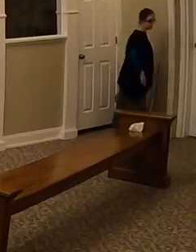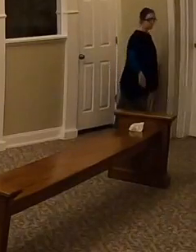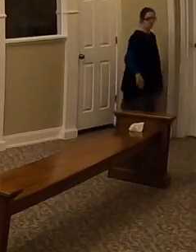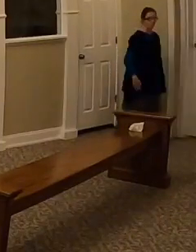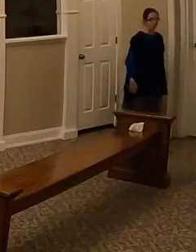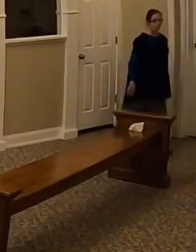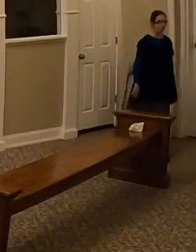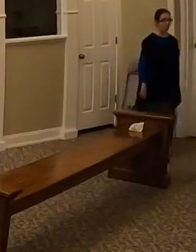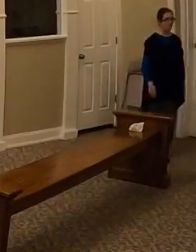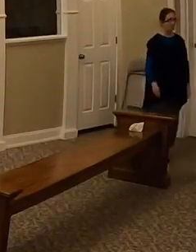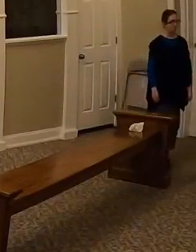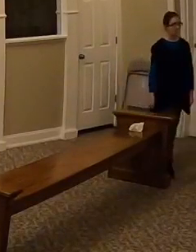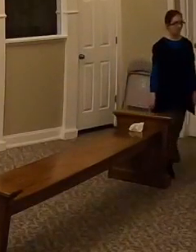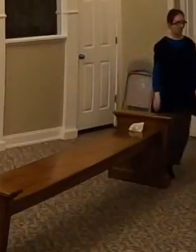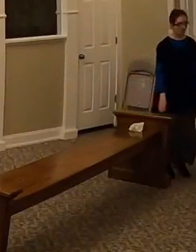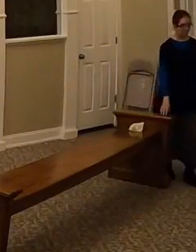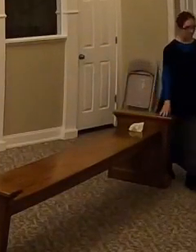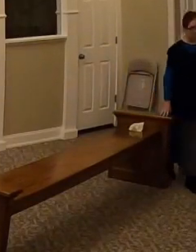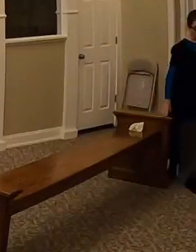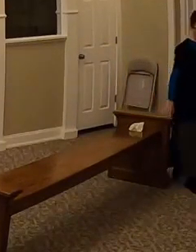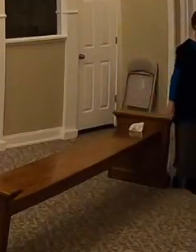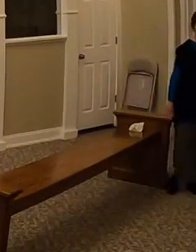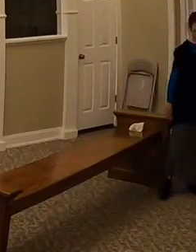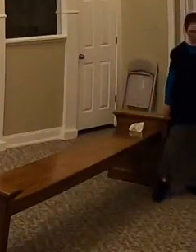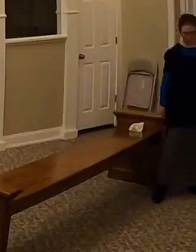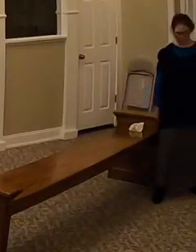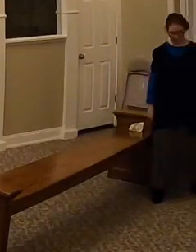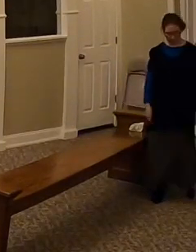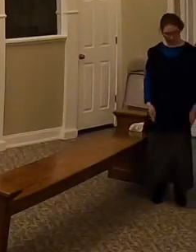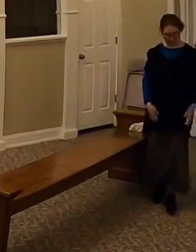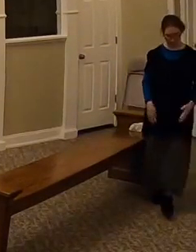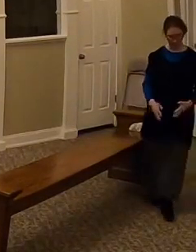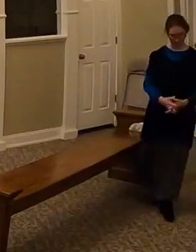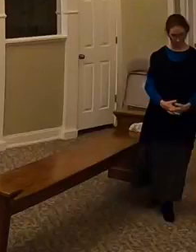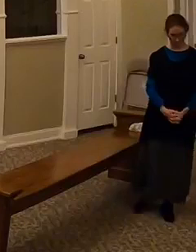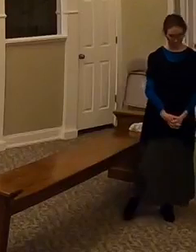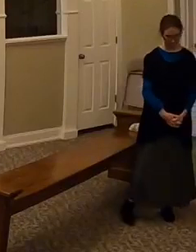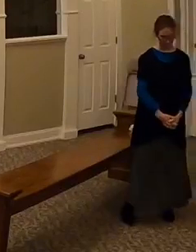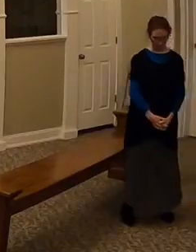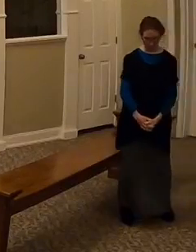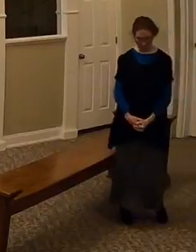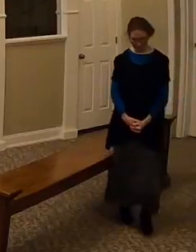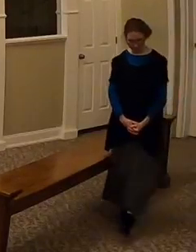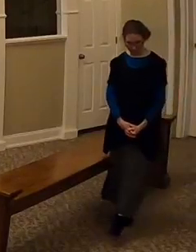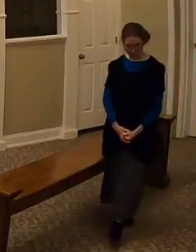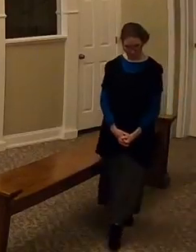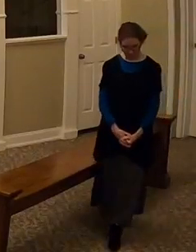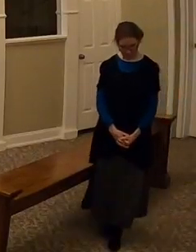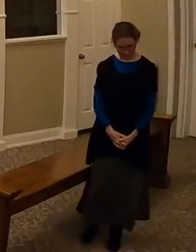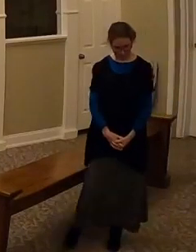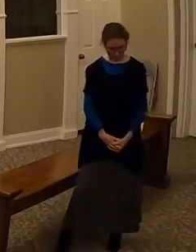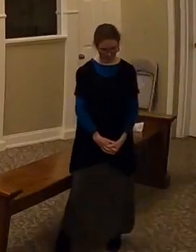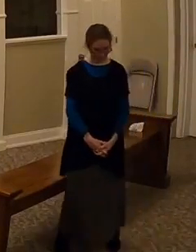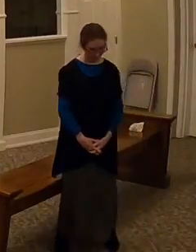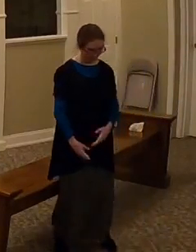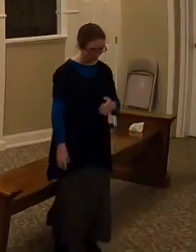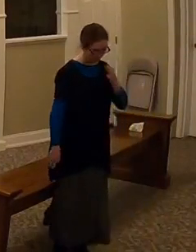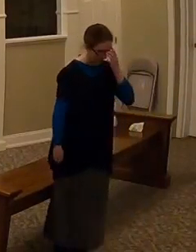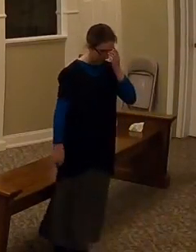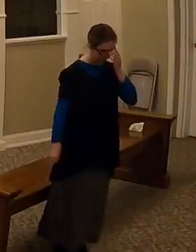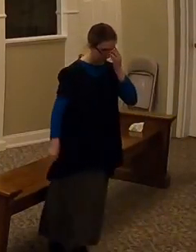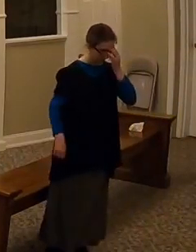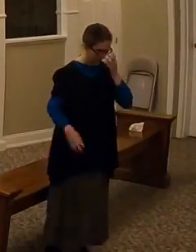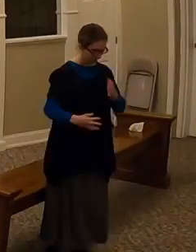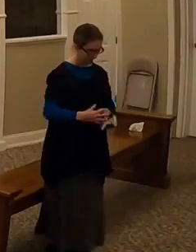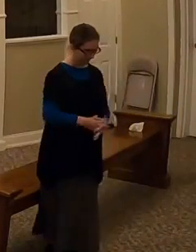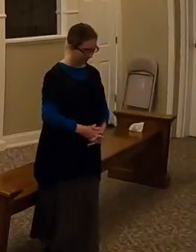in earth, God. And I'm so grateful for your word tonight. And Lord, I want you to help us, God. Lord, to be holy because